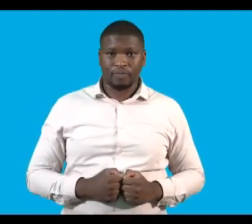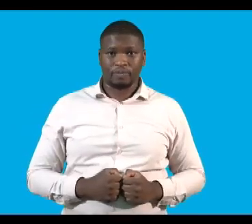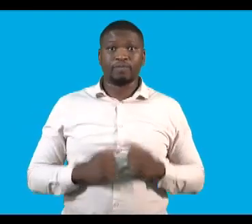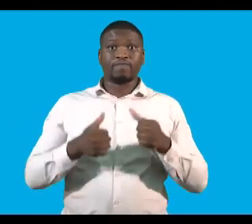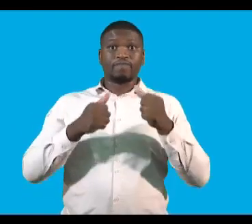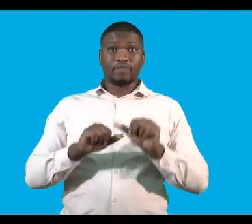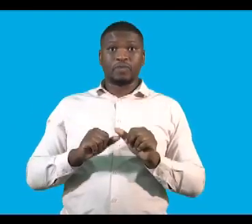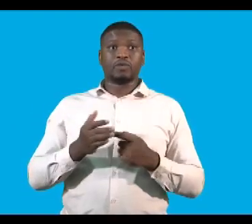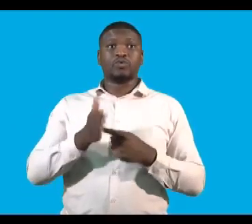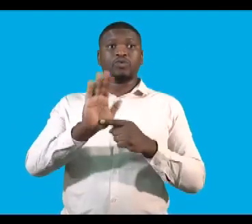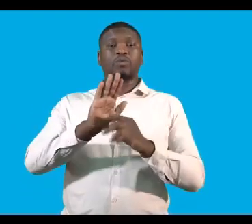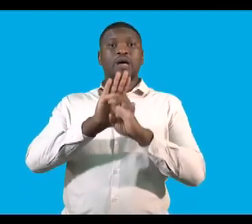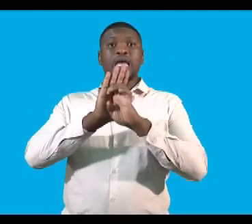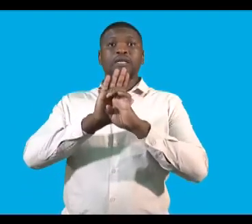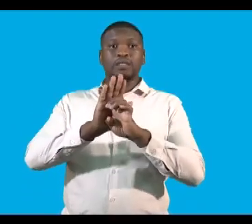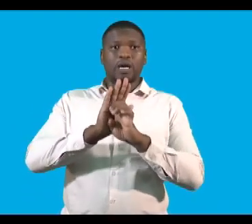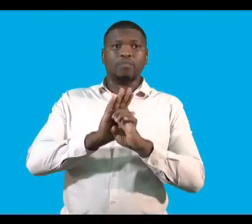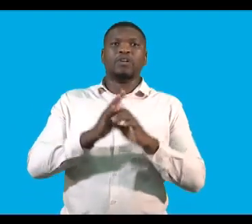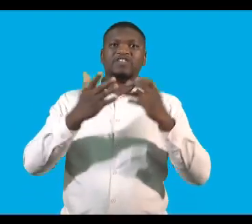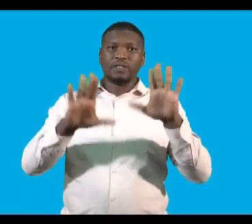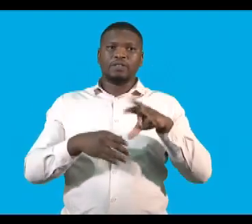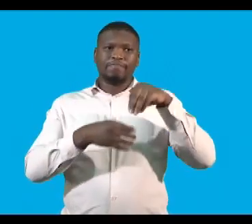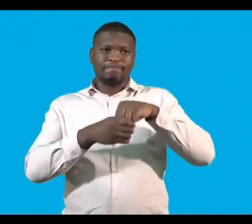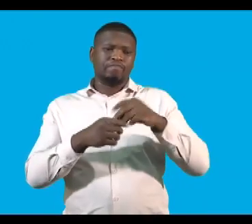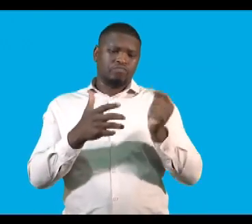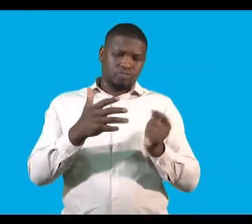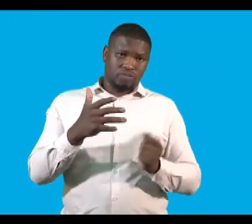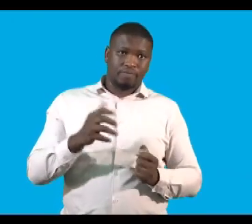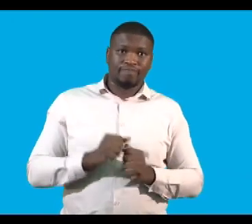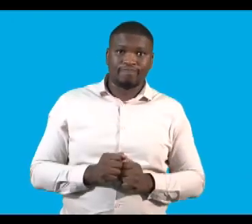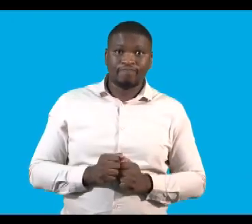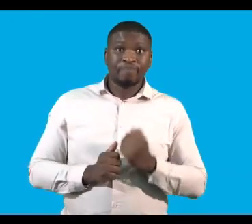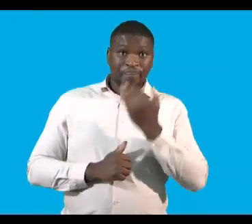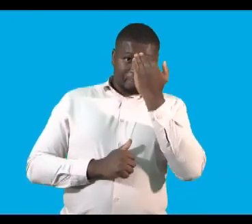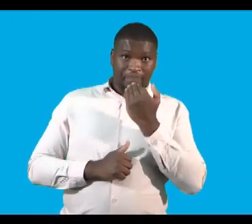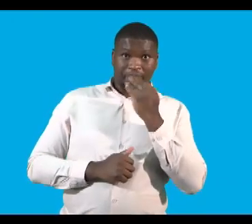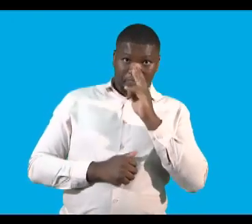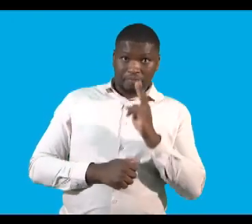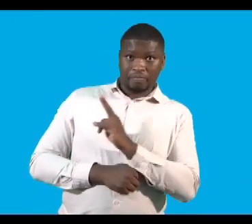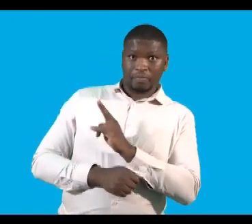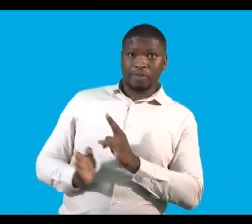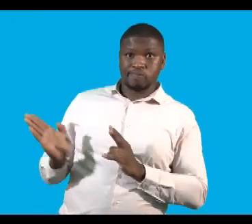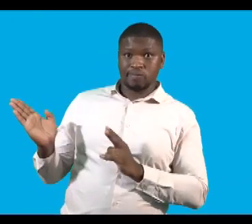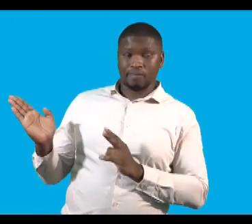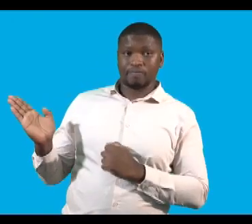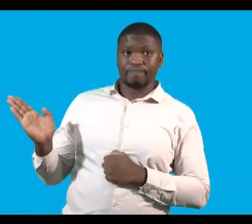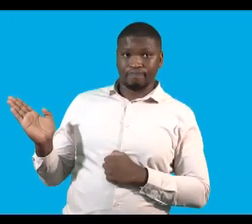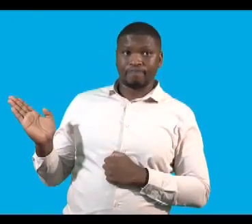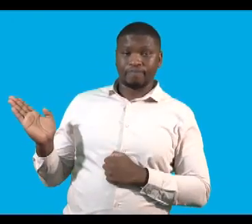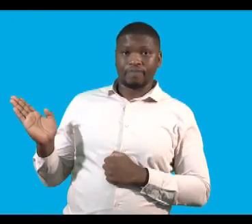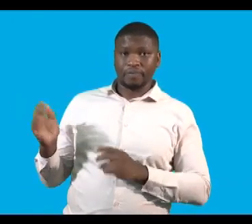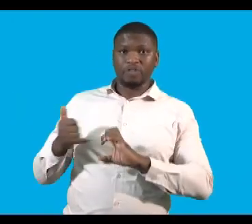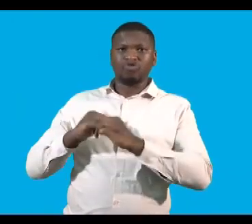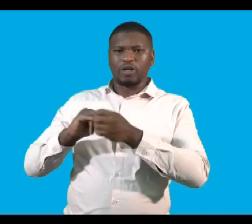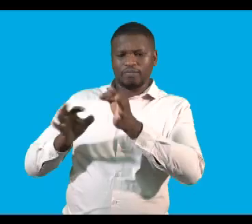Now let's look at an example that includes many of these aspects. Here we have a cartoon, and if we take it apart a little bit at